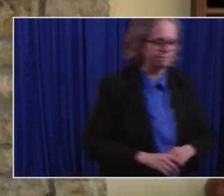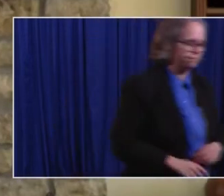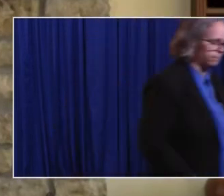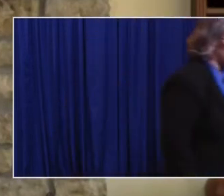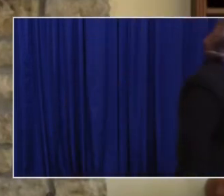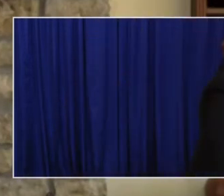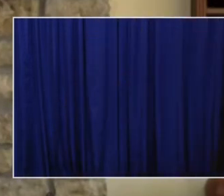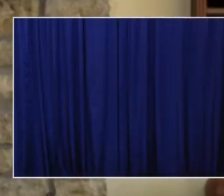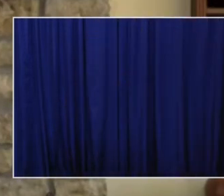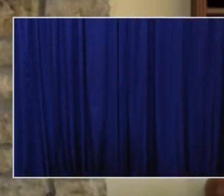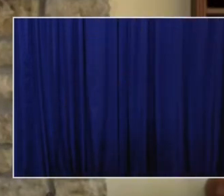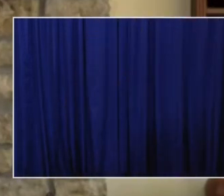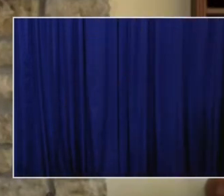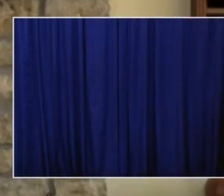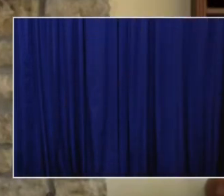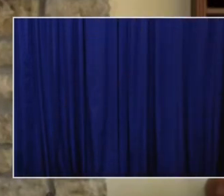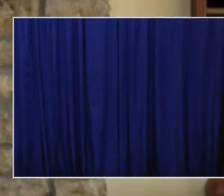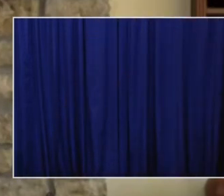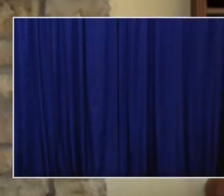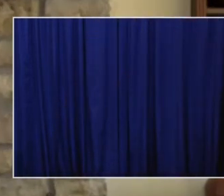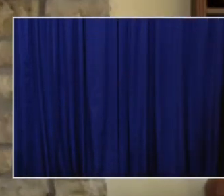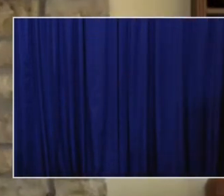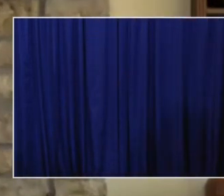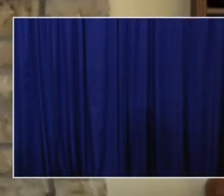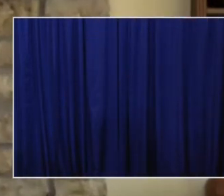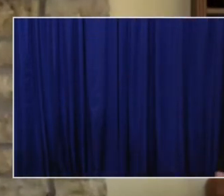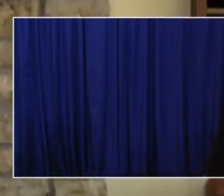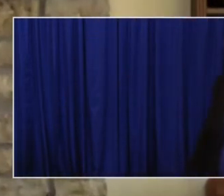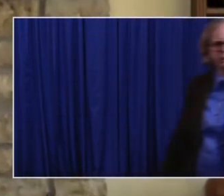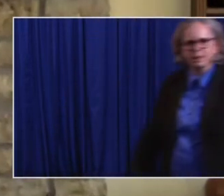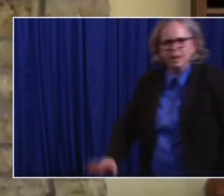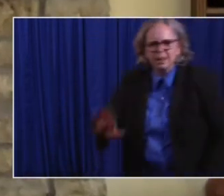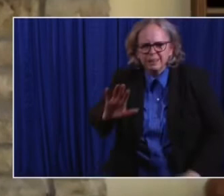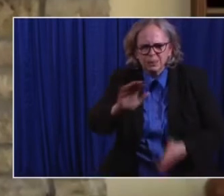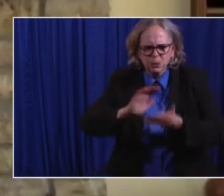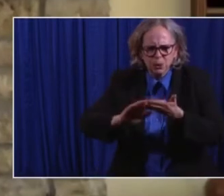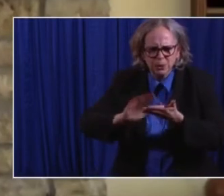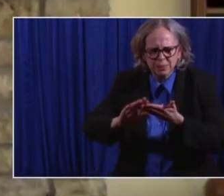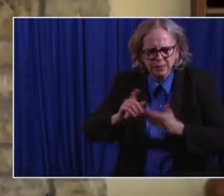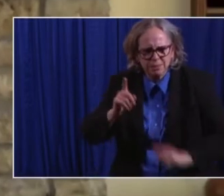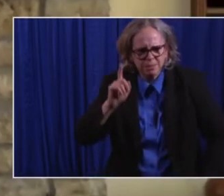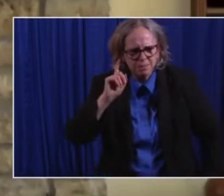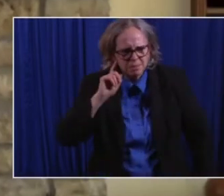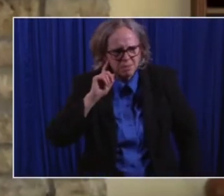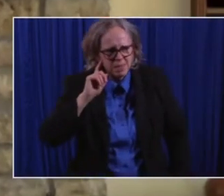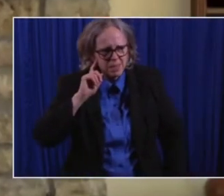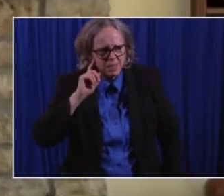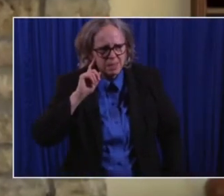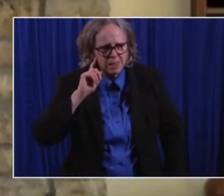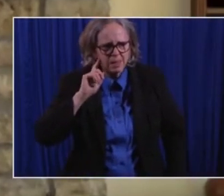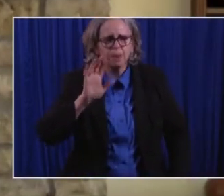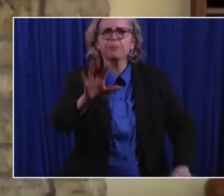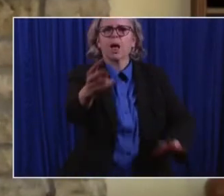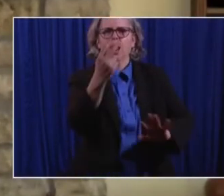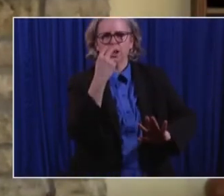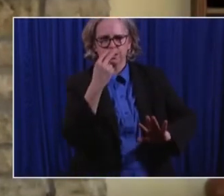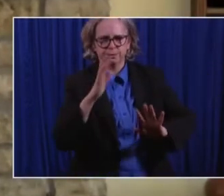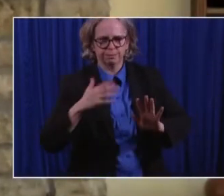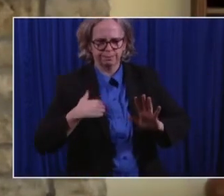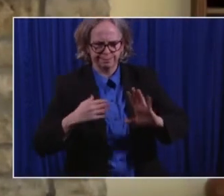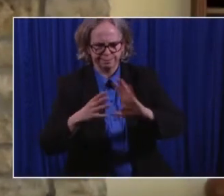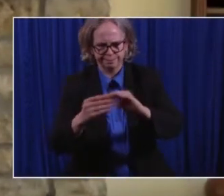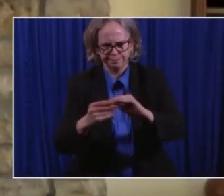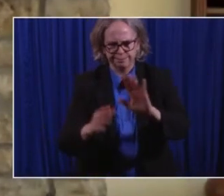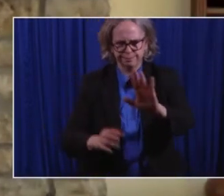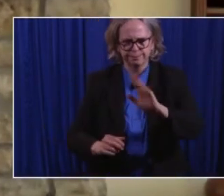As far as I didn't answer the other one. Look, we presented a bill that we think was